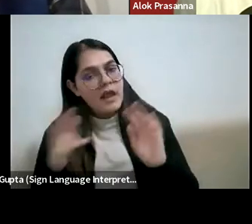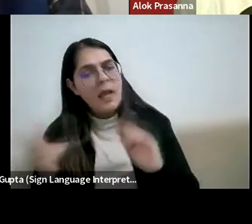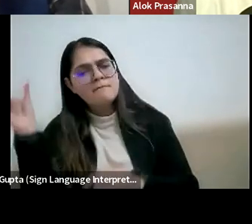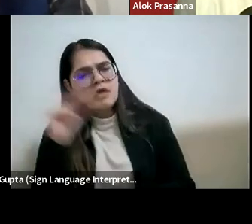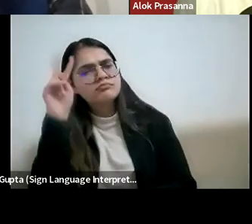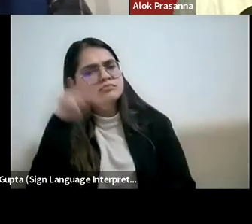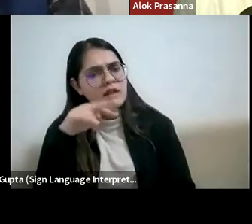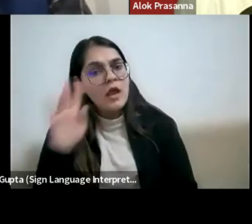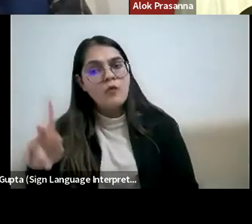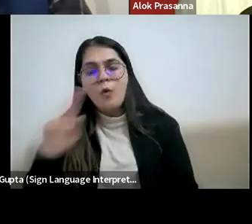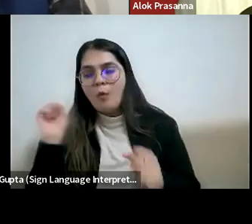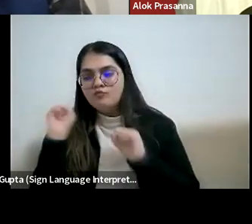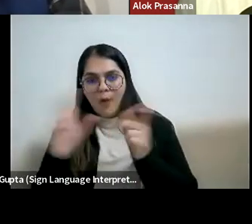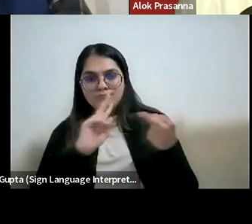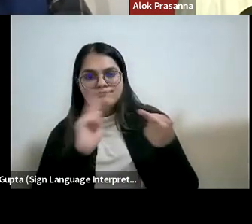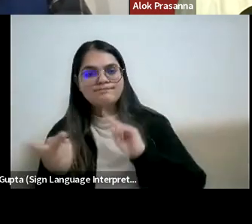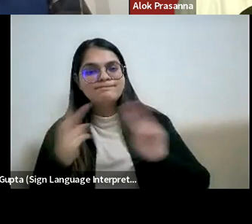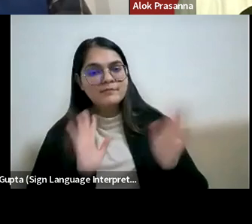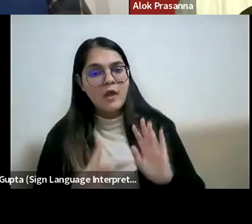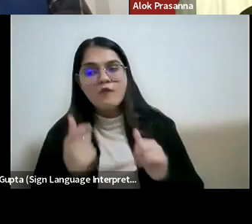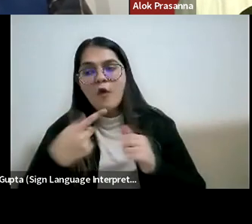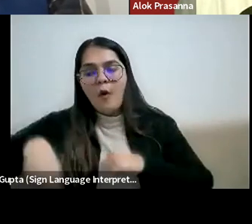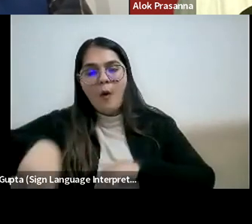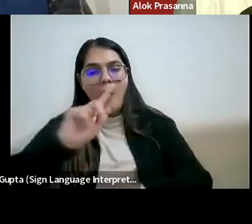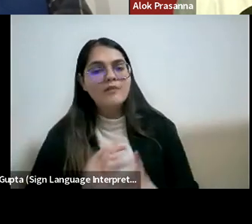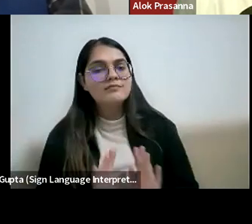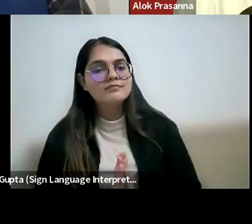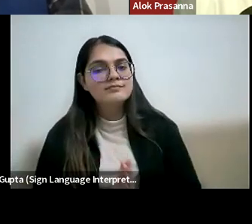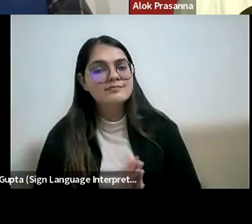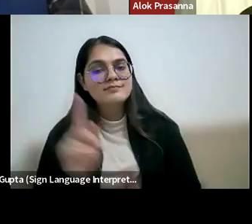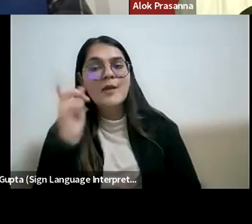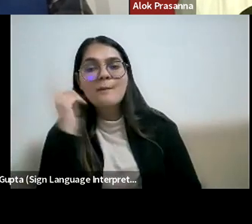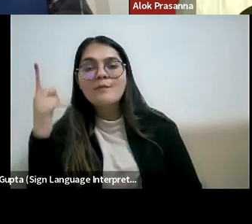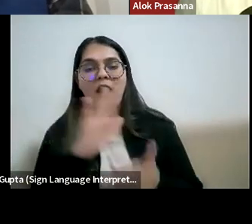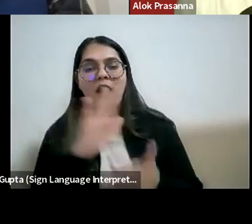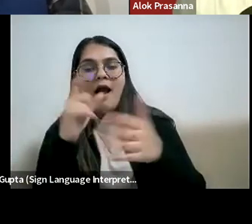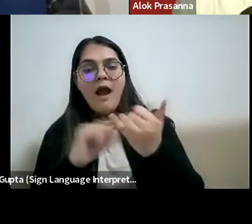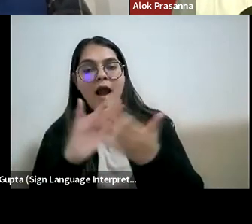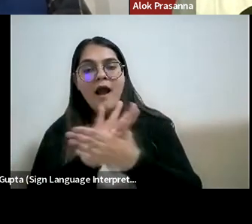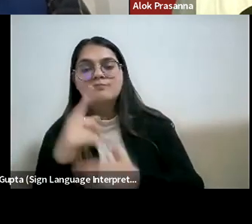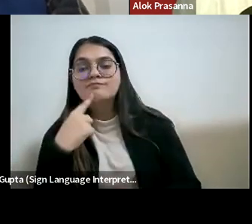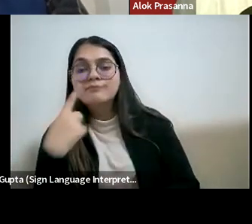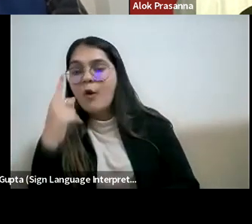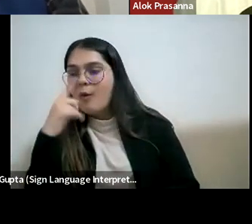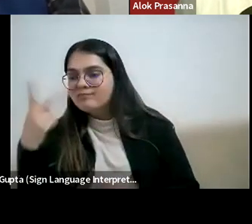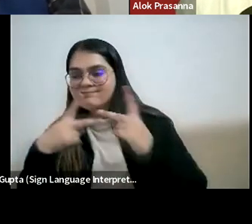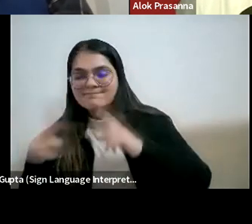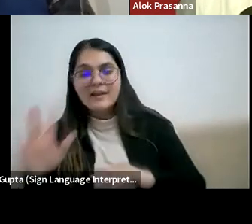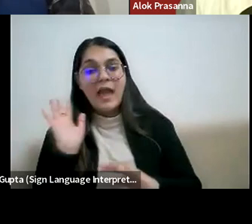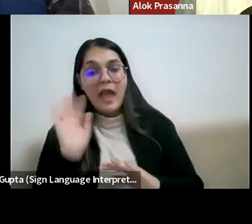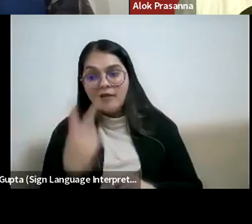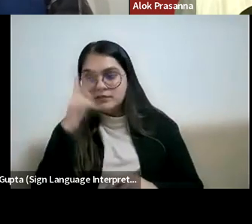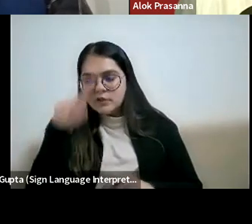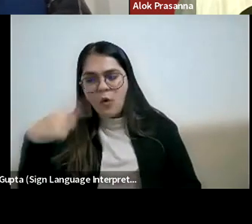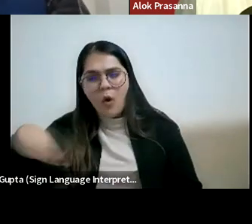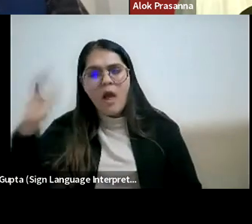the responsive audiences that Harsh has just referred to is extremely heartening. It shows